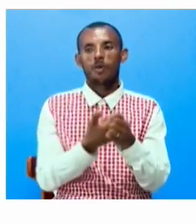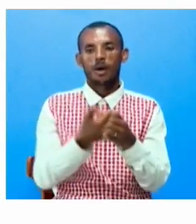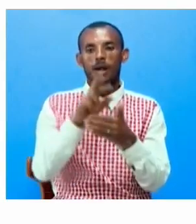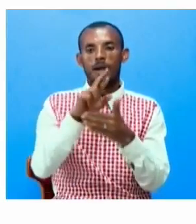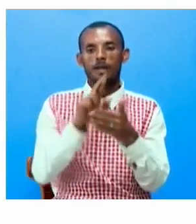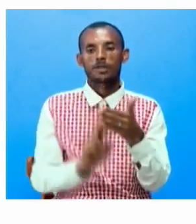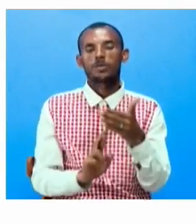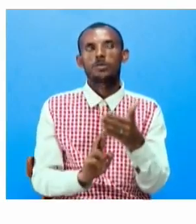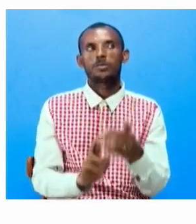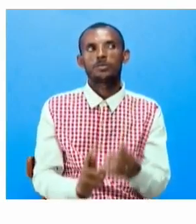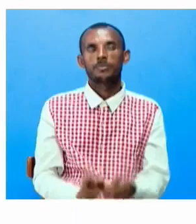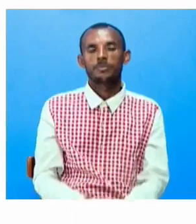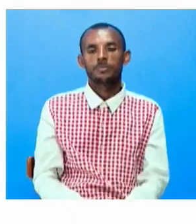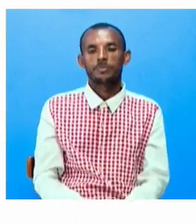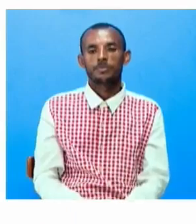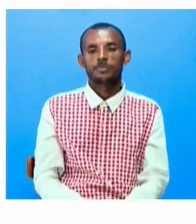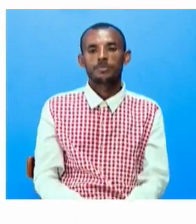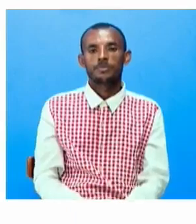ratios